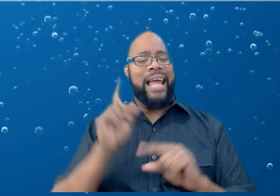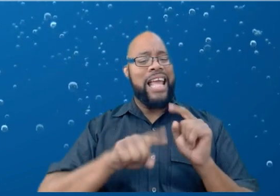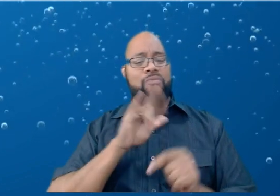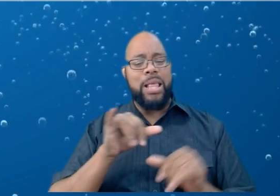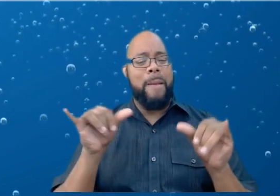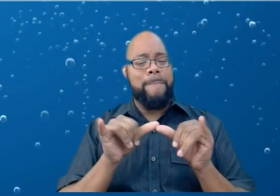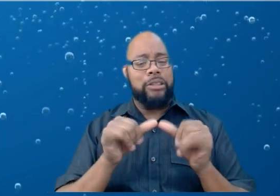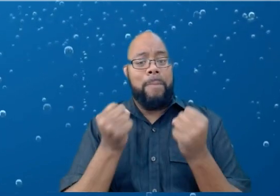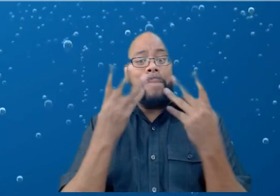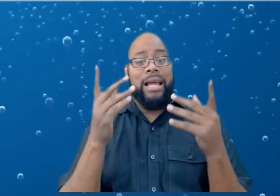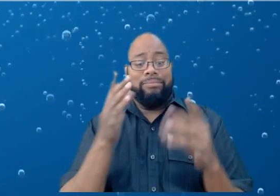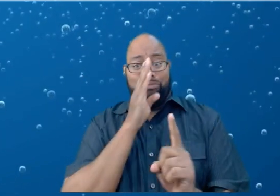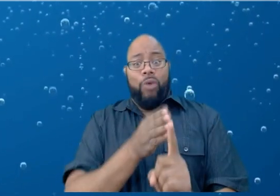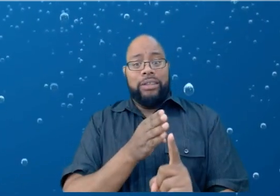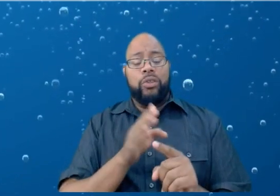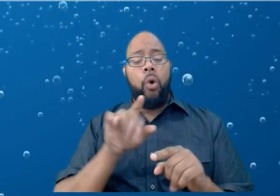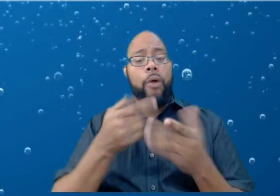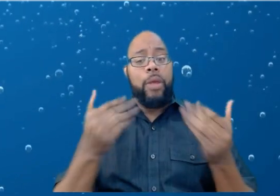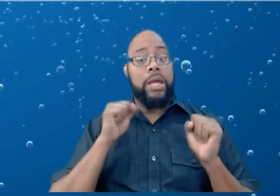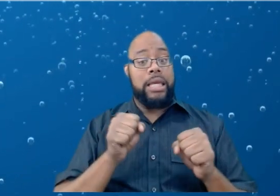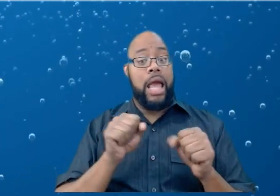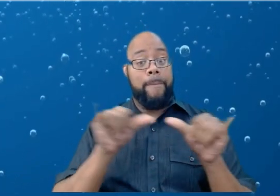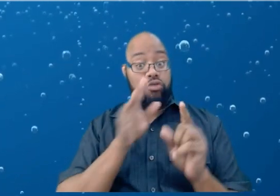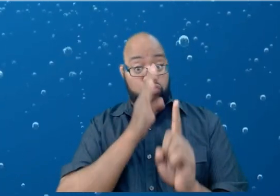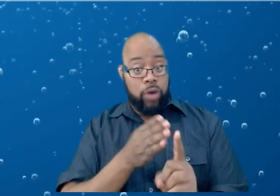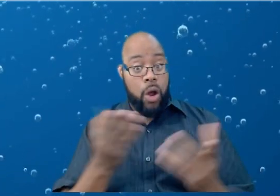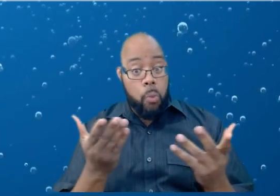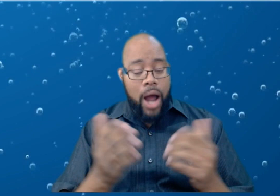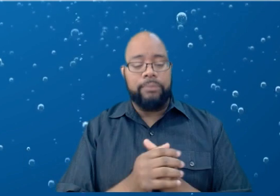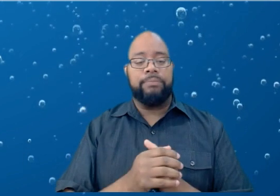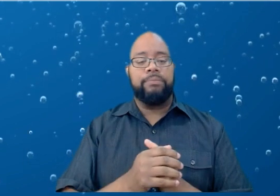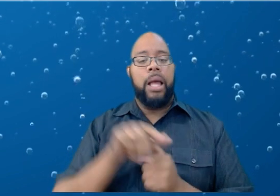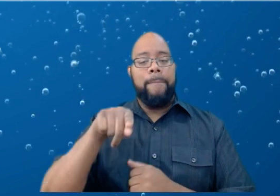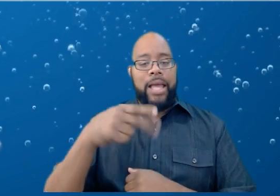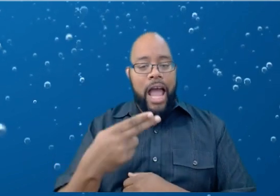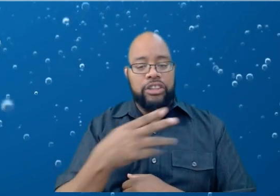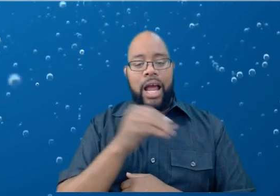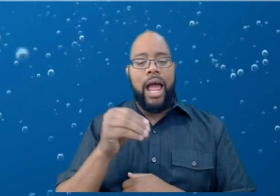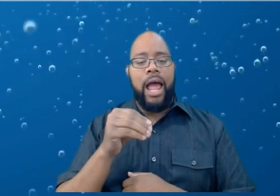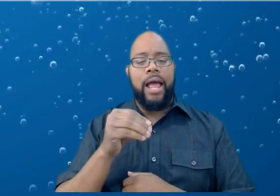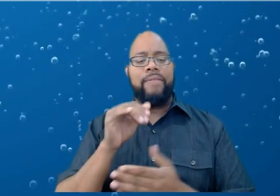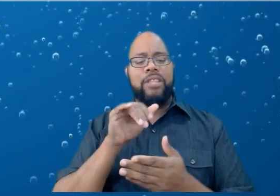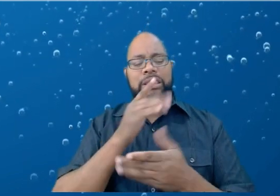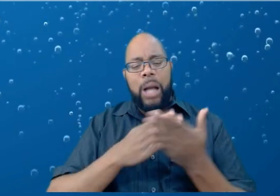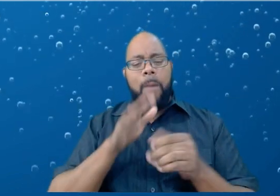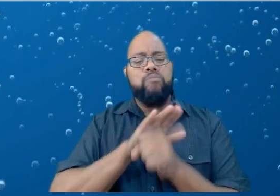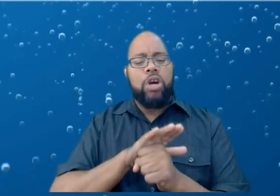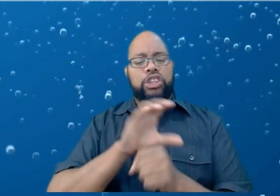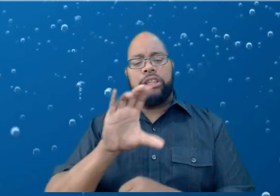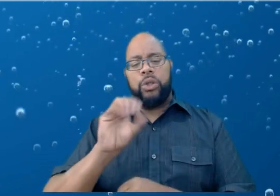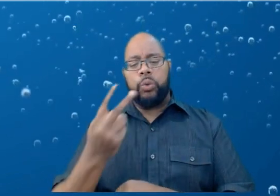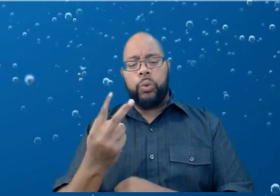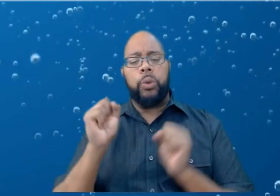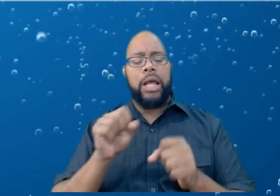this, we can't really measure a lot of them directly. The only things that we can measure directly are the pH and the partial pressure